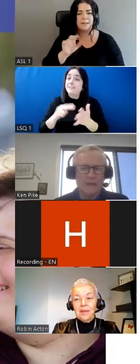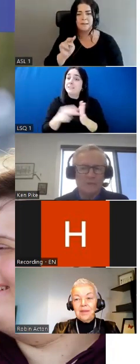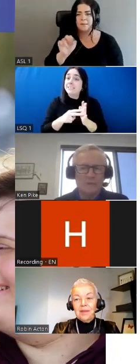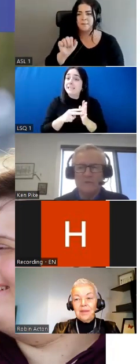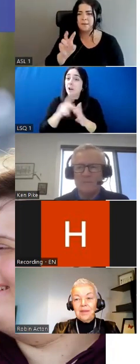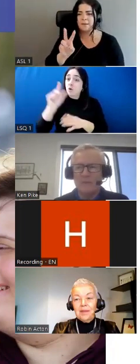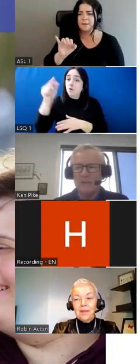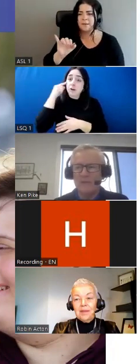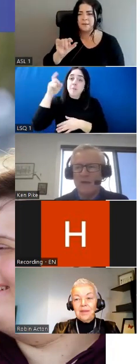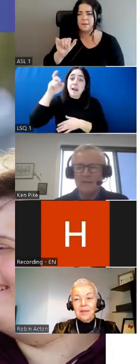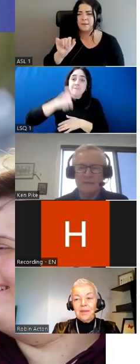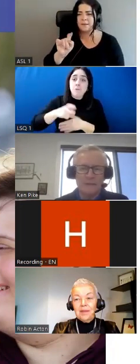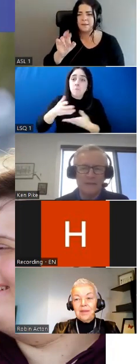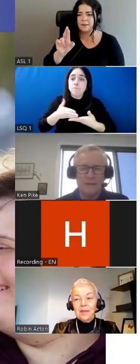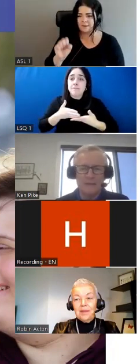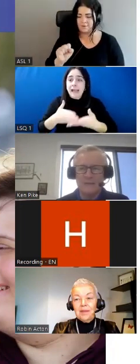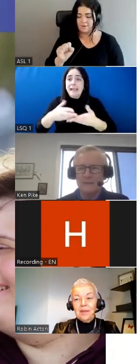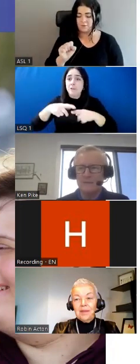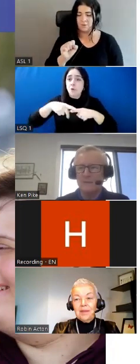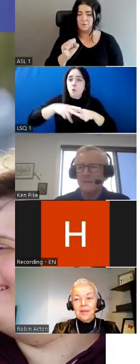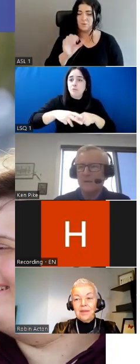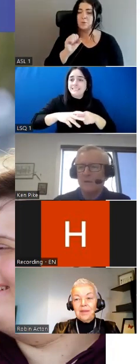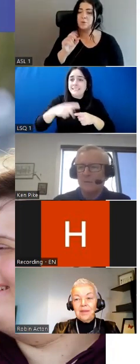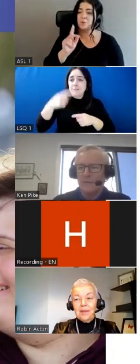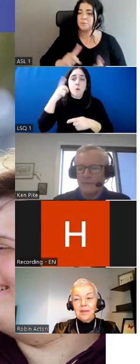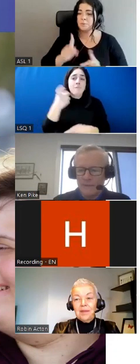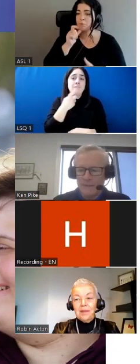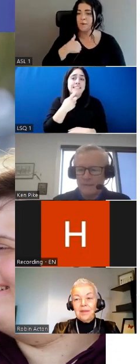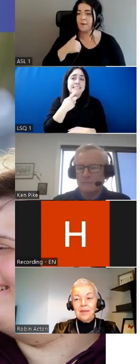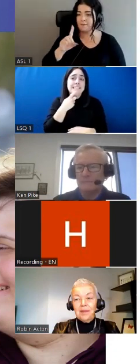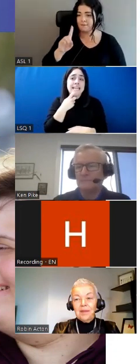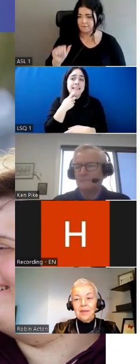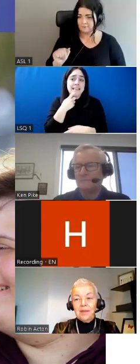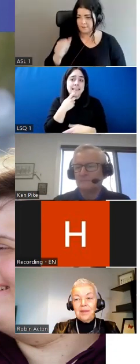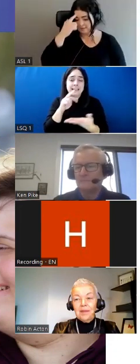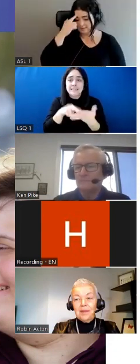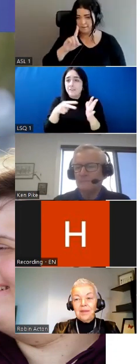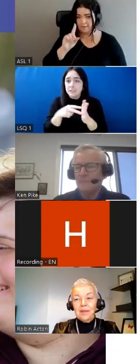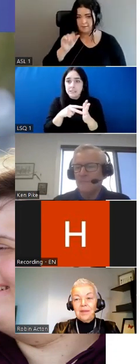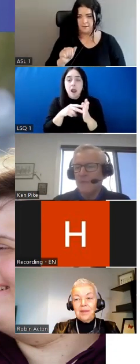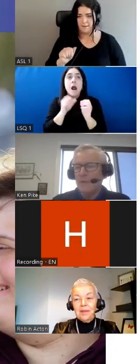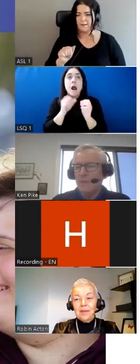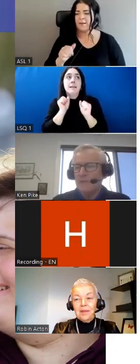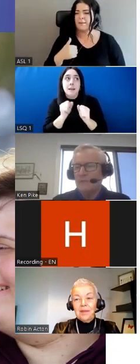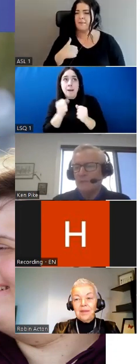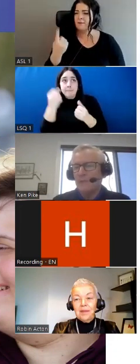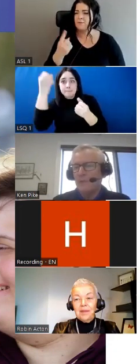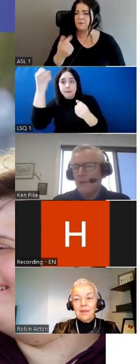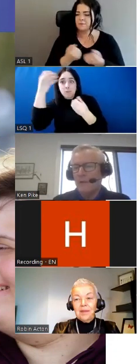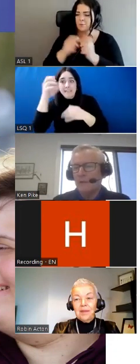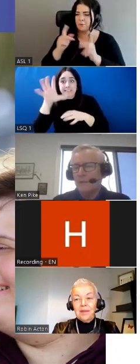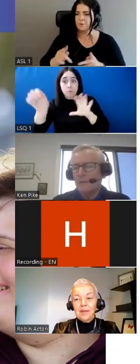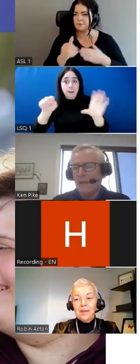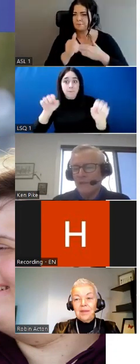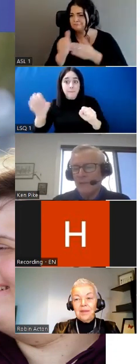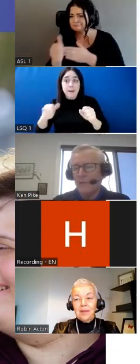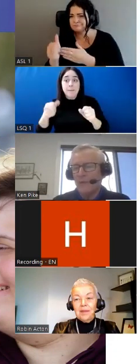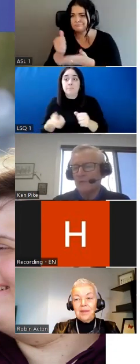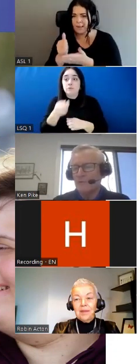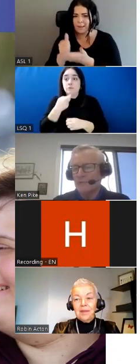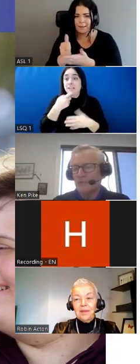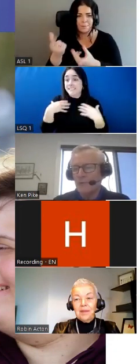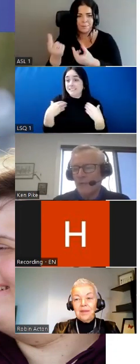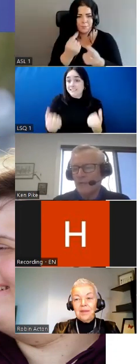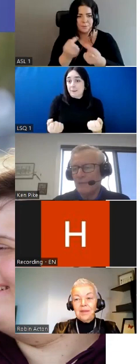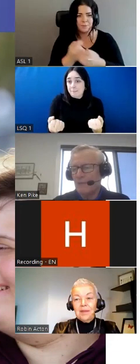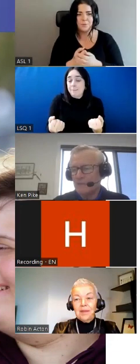with an intellectual disability find and access what they need. We need to require healthcare